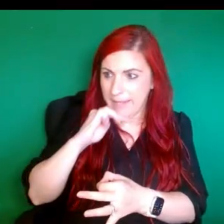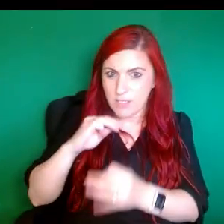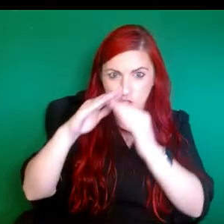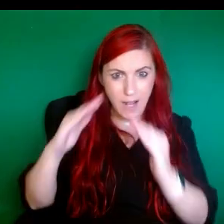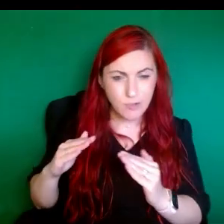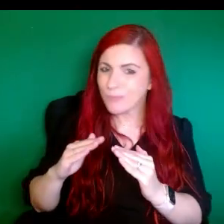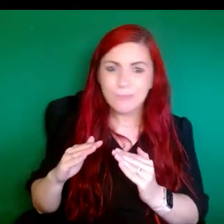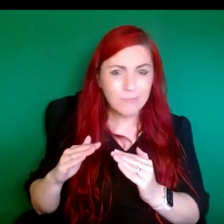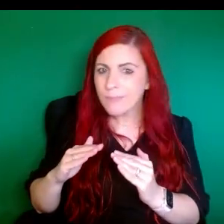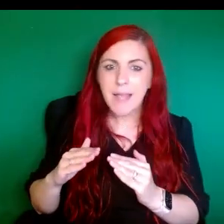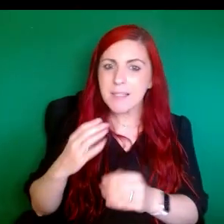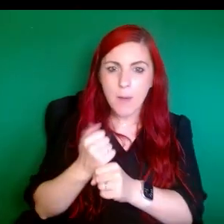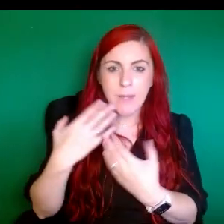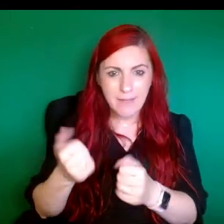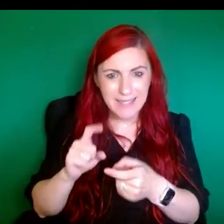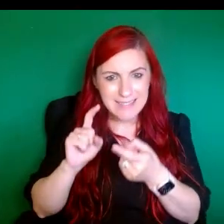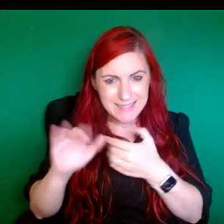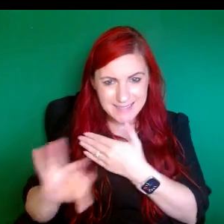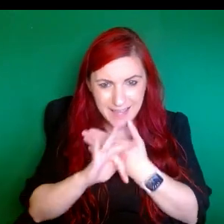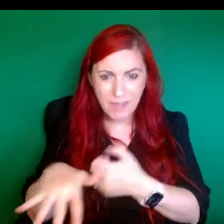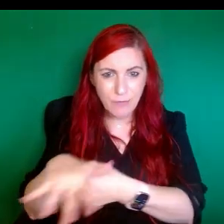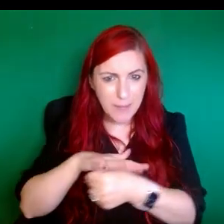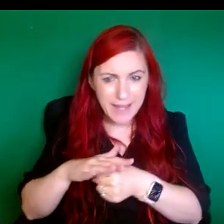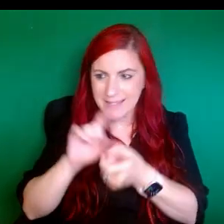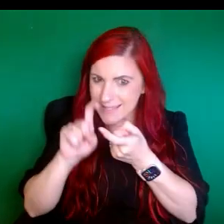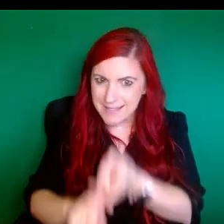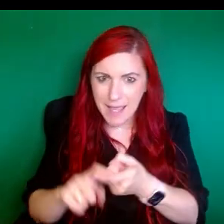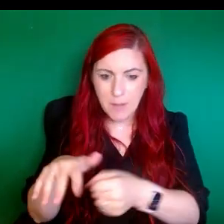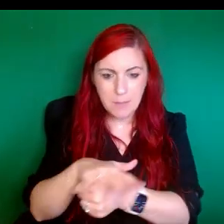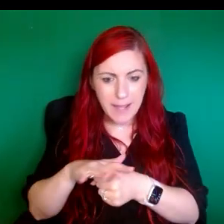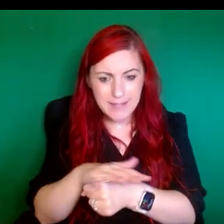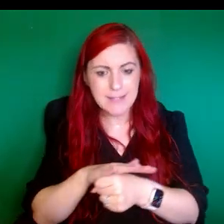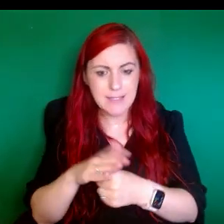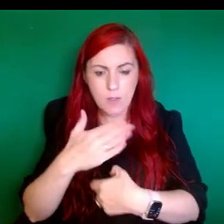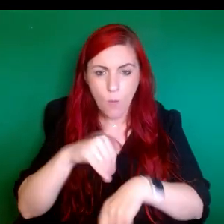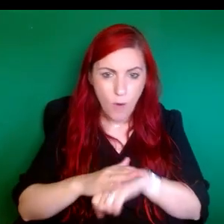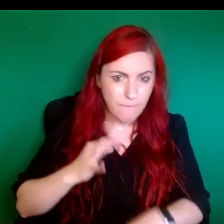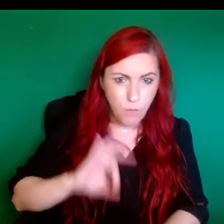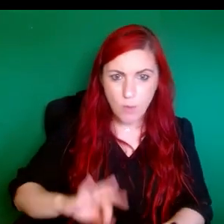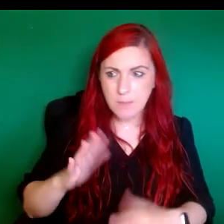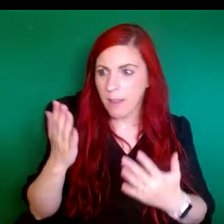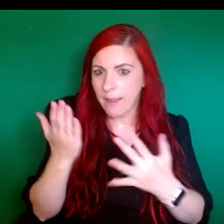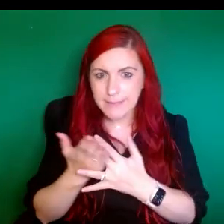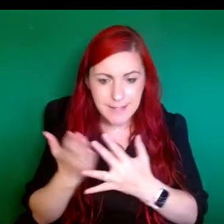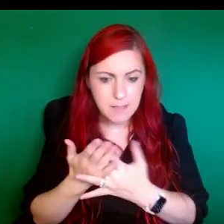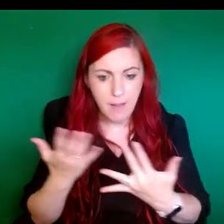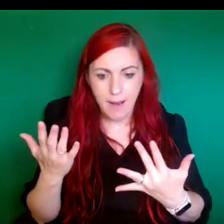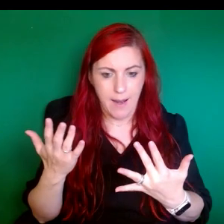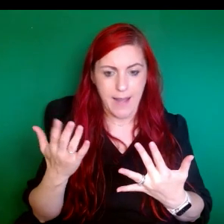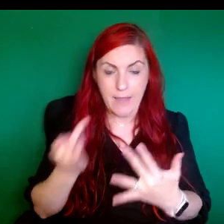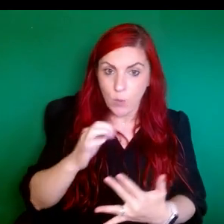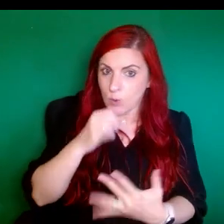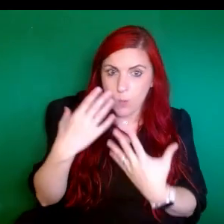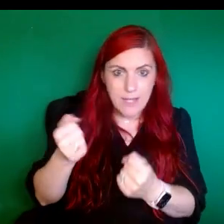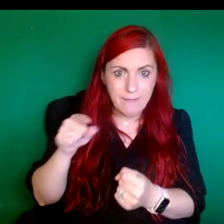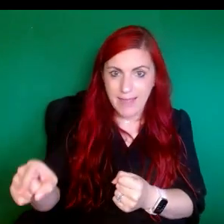a safe place to be, somewhere affordable, accessible. And without having that stable base, people